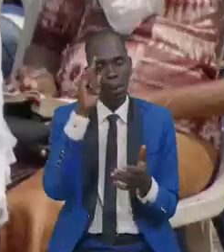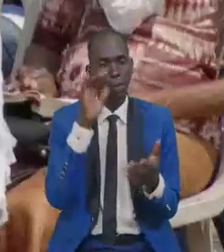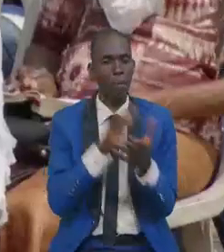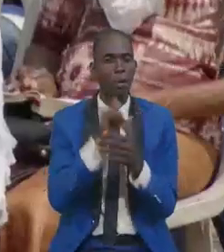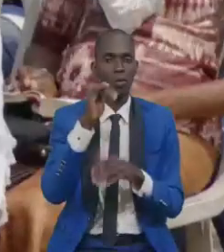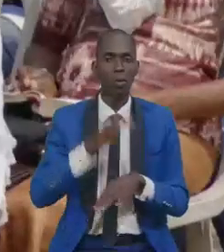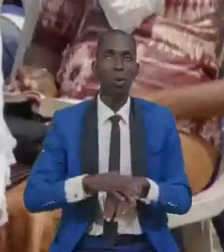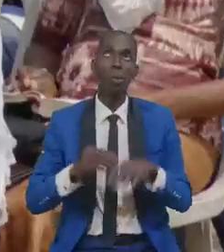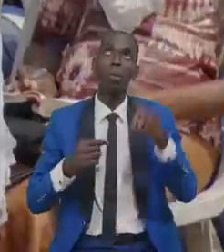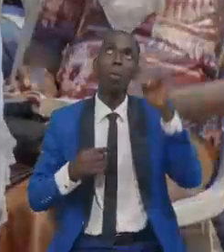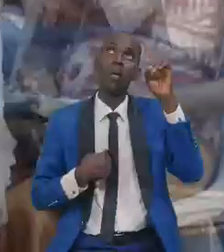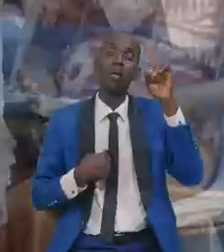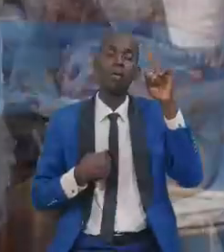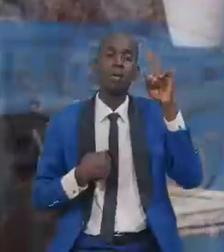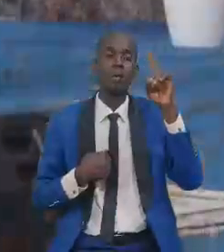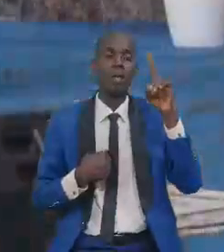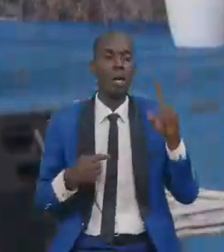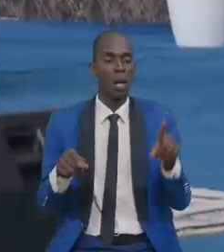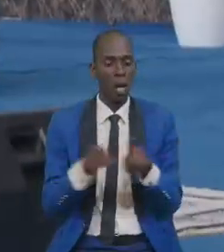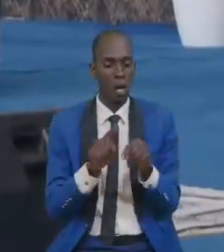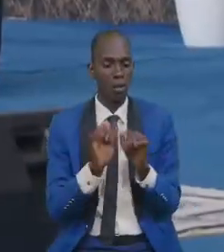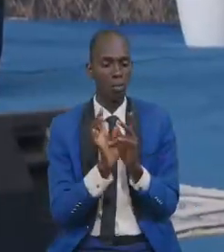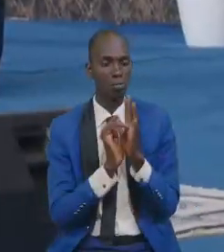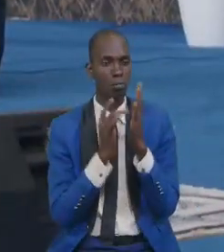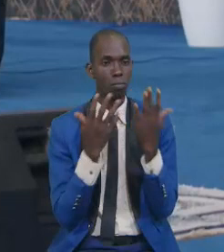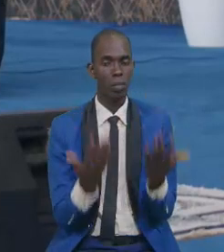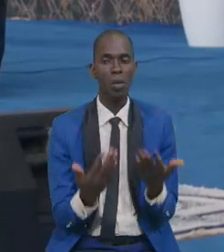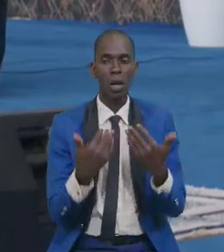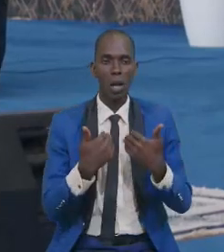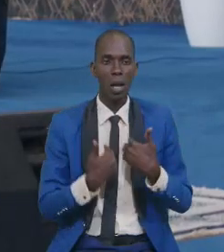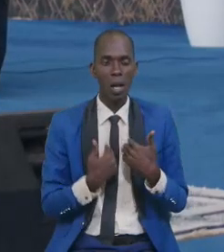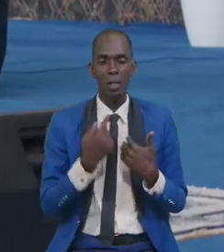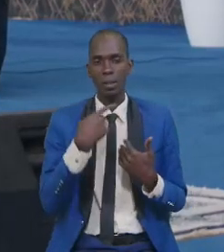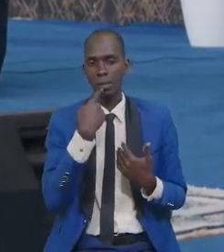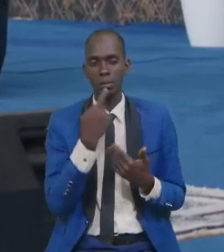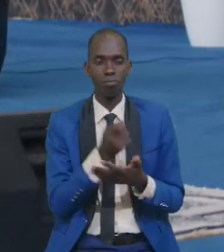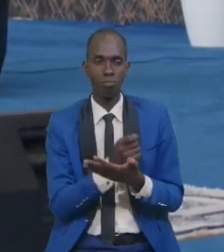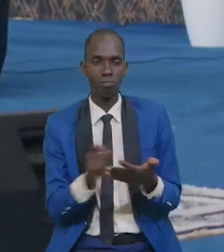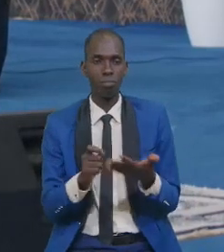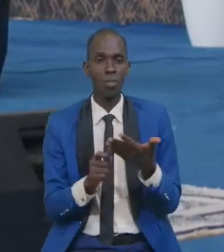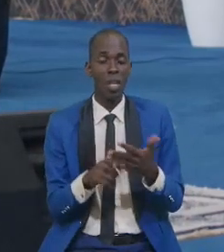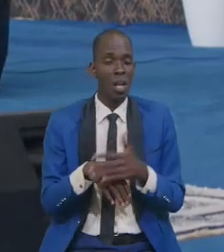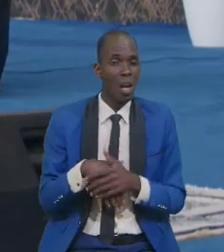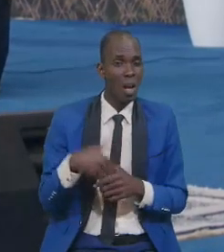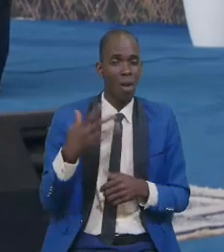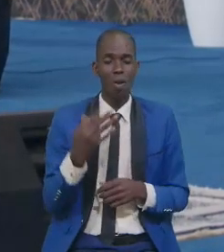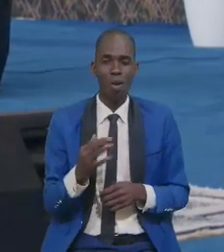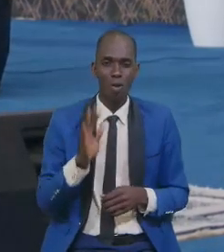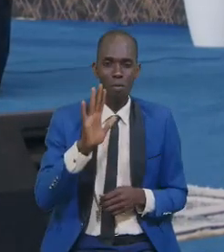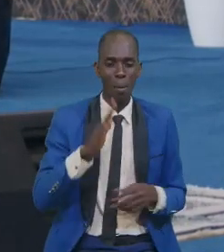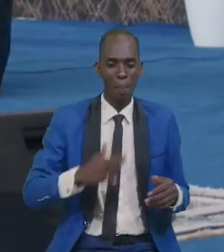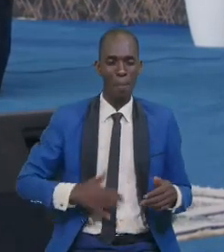me, as the scripture has said, out of his belly, out of